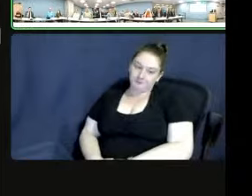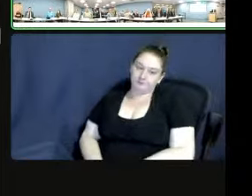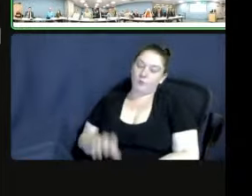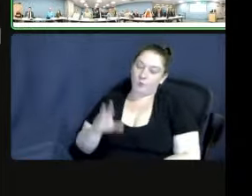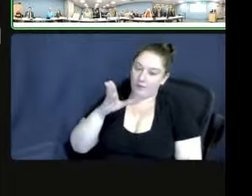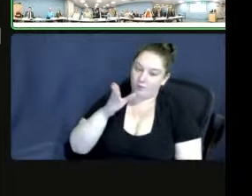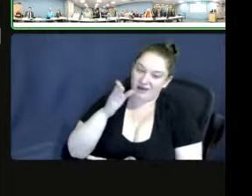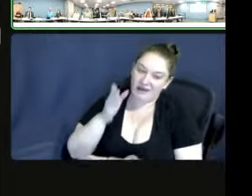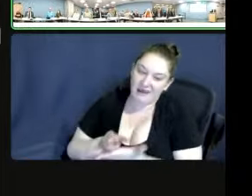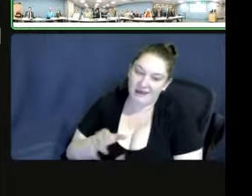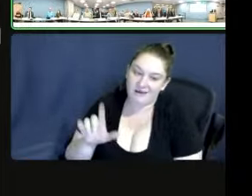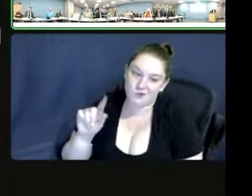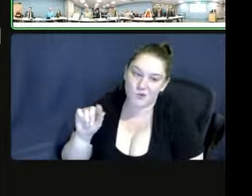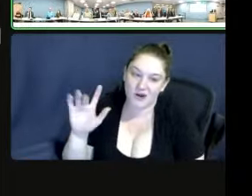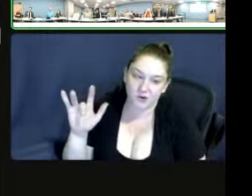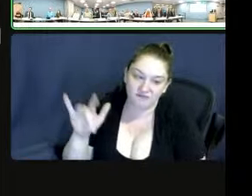end in